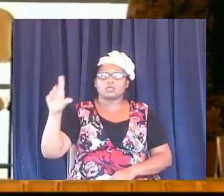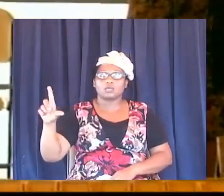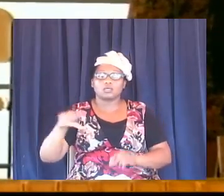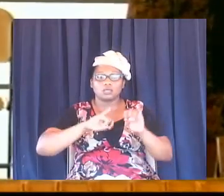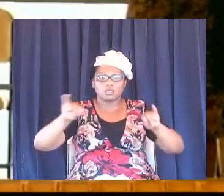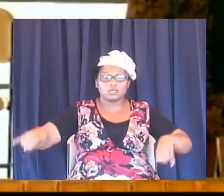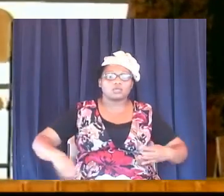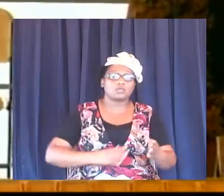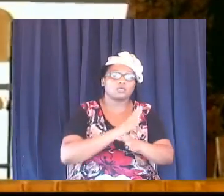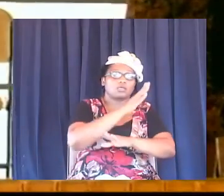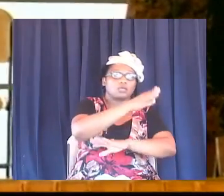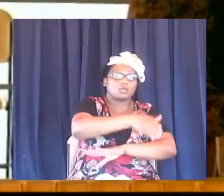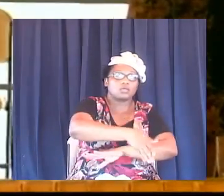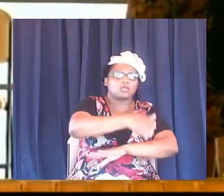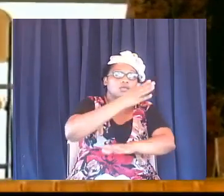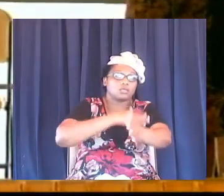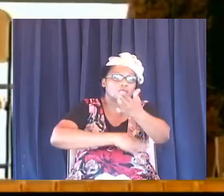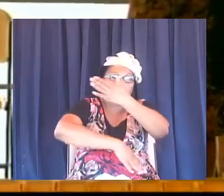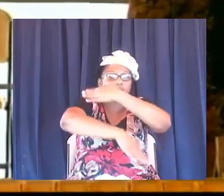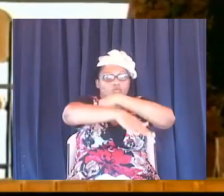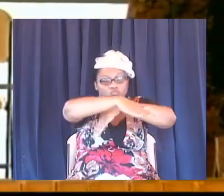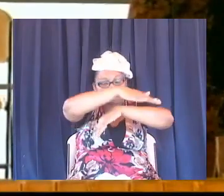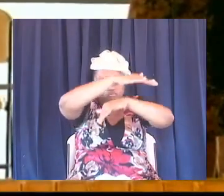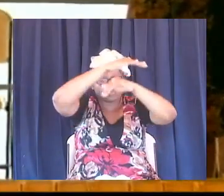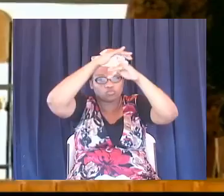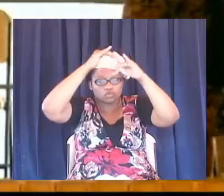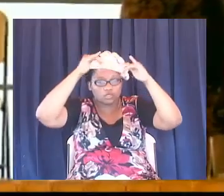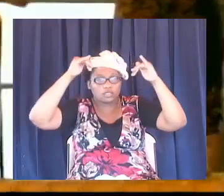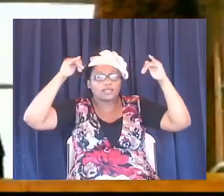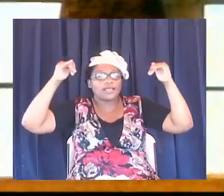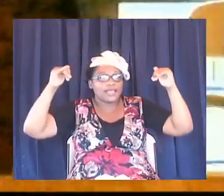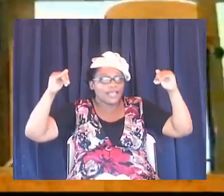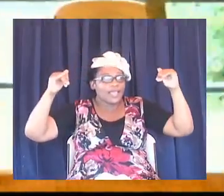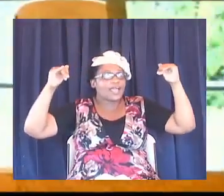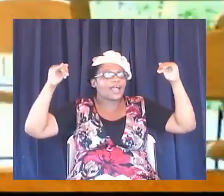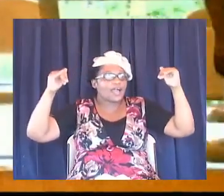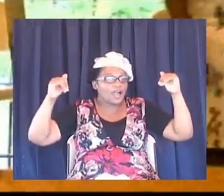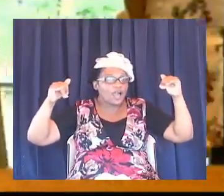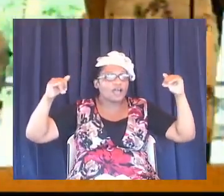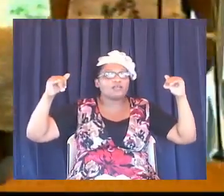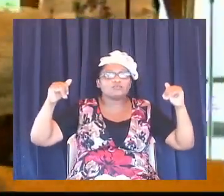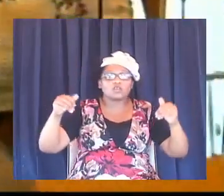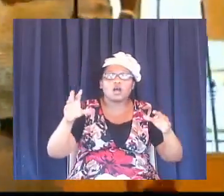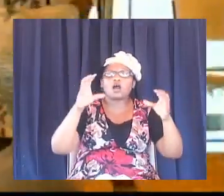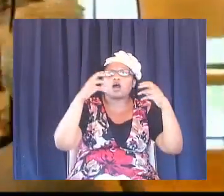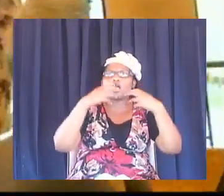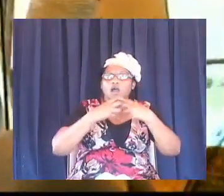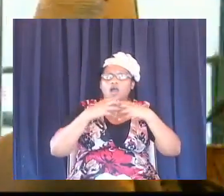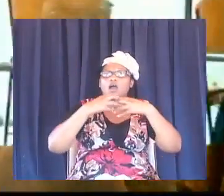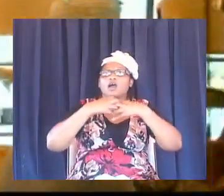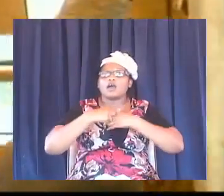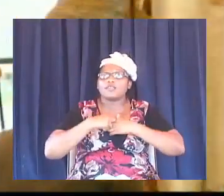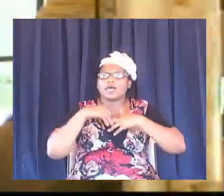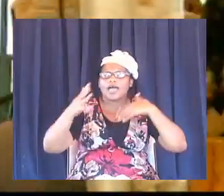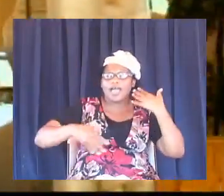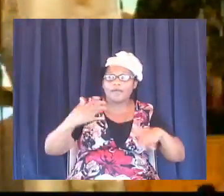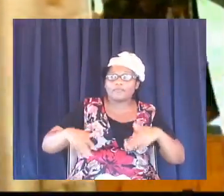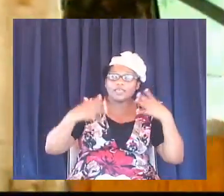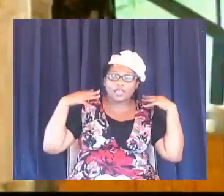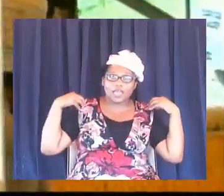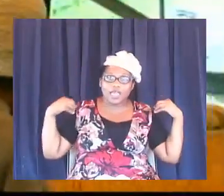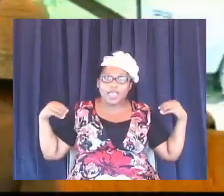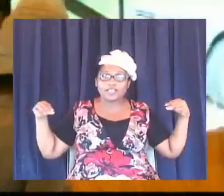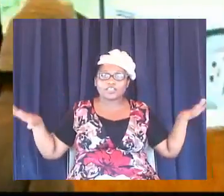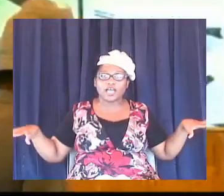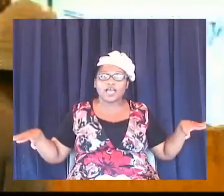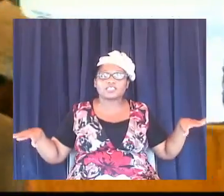Just over in the glory land, I'll join come on, the